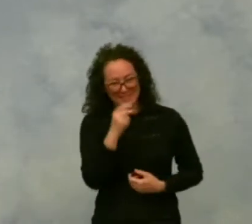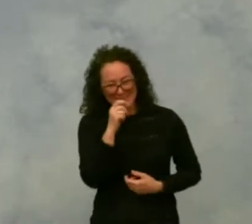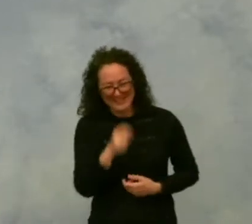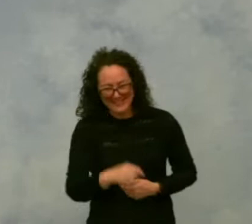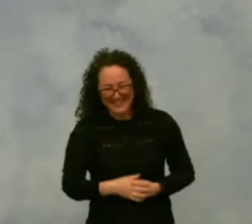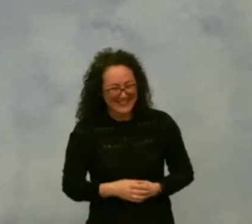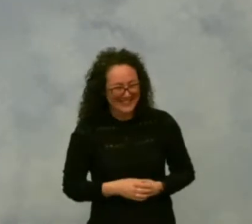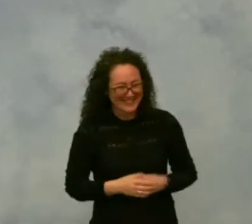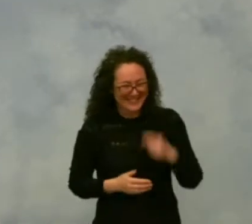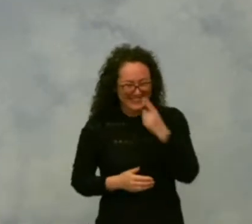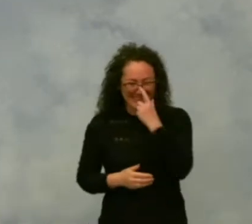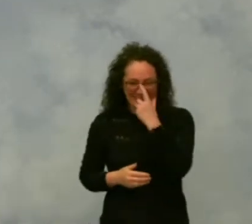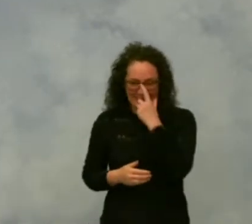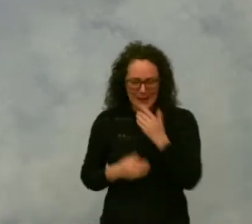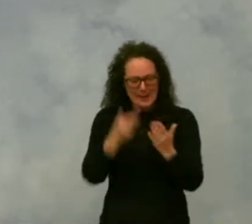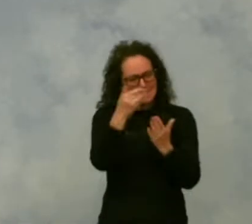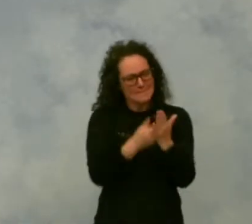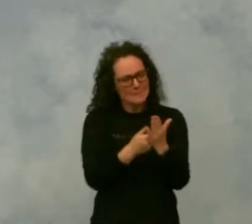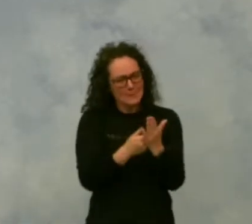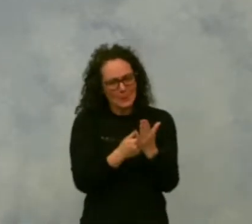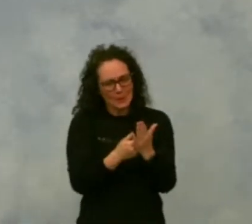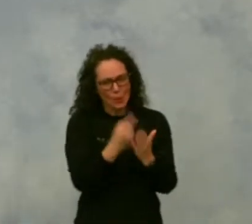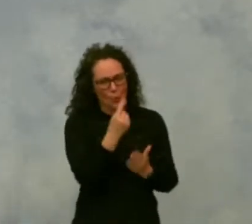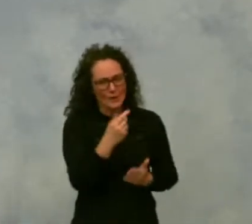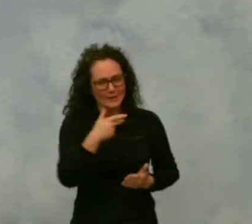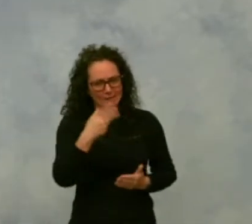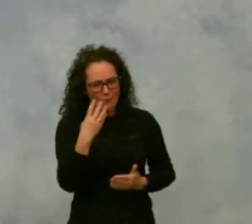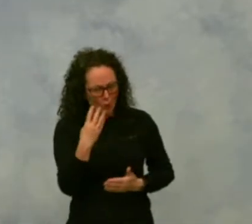So it was page 184